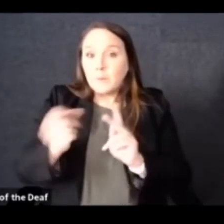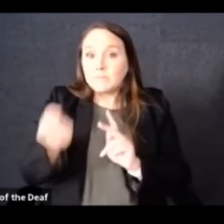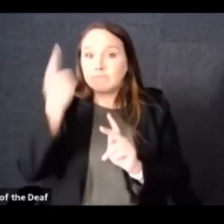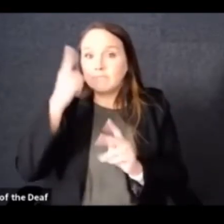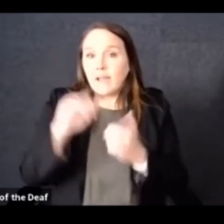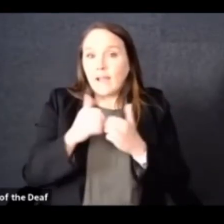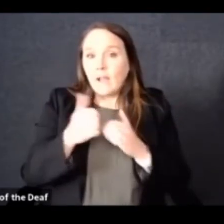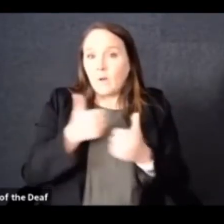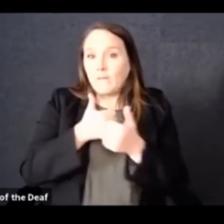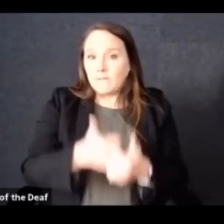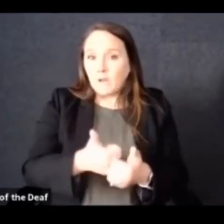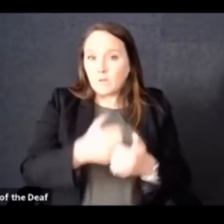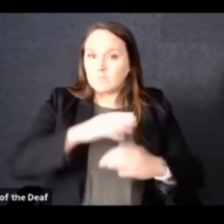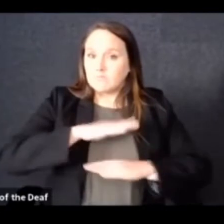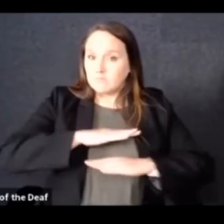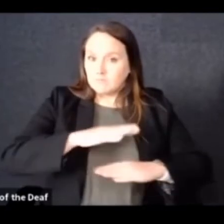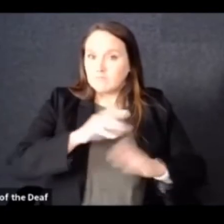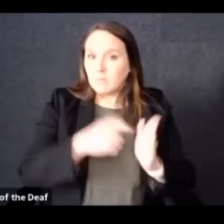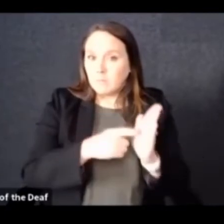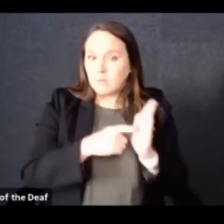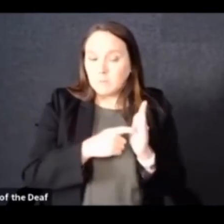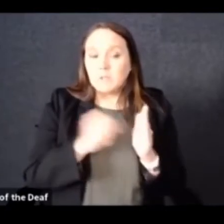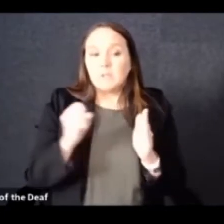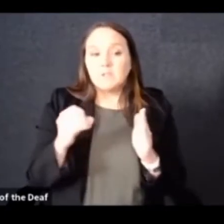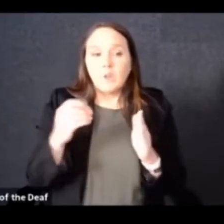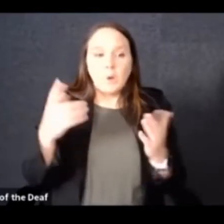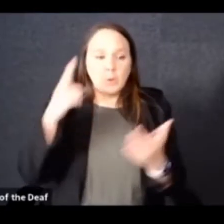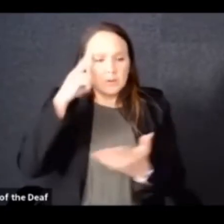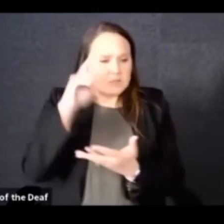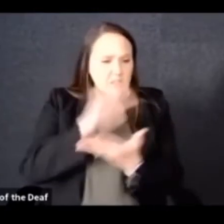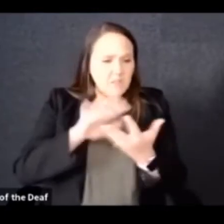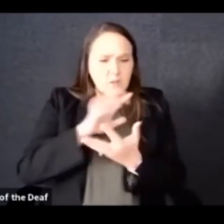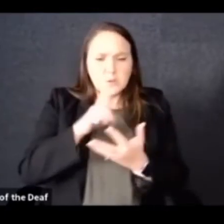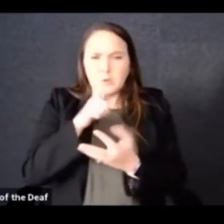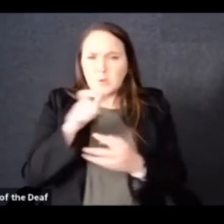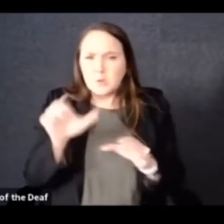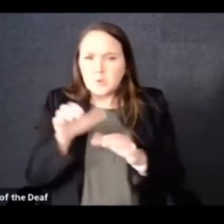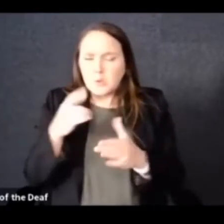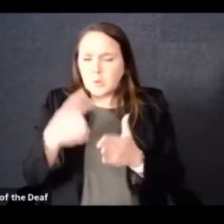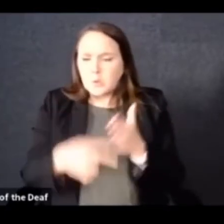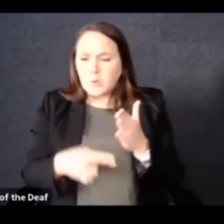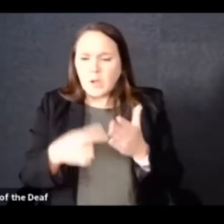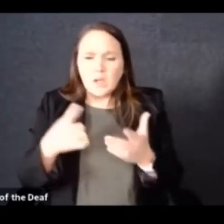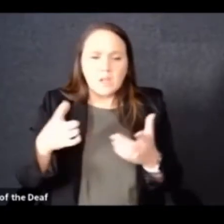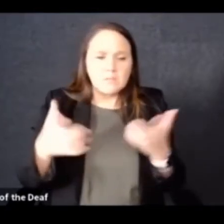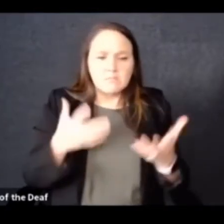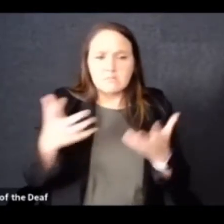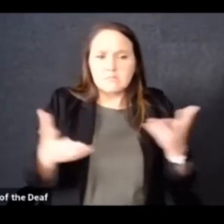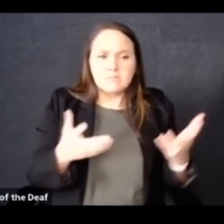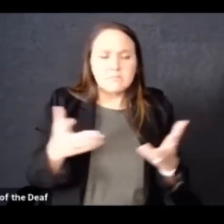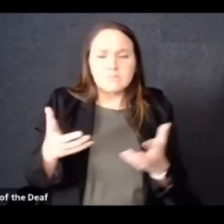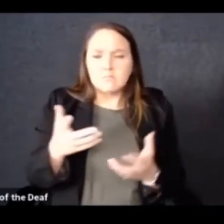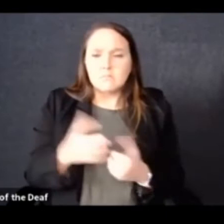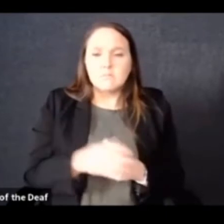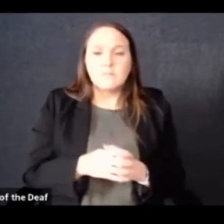with the mandates. And so there's a lot of crossover and confusion about who's doing what, who's making what happen.